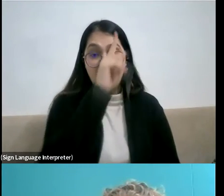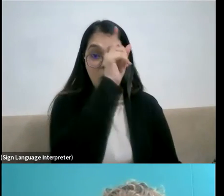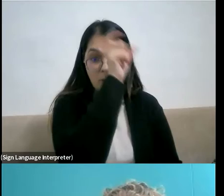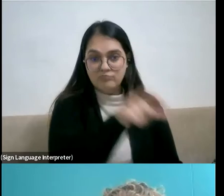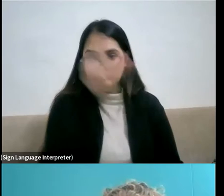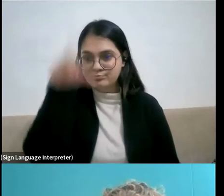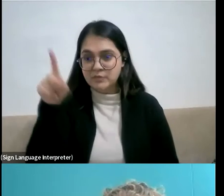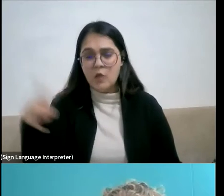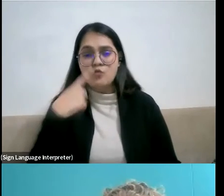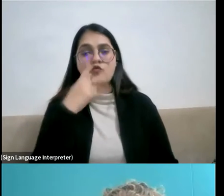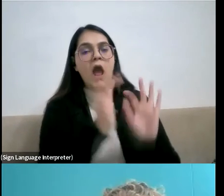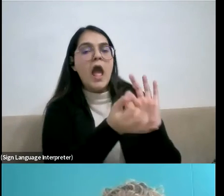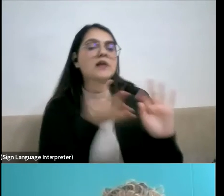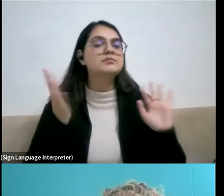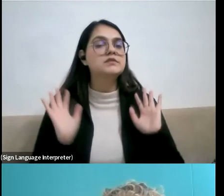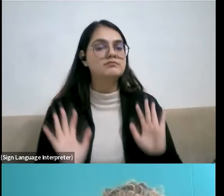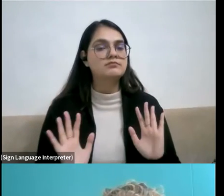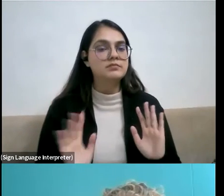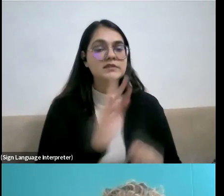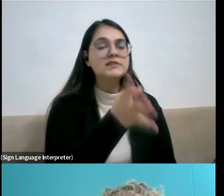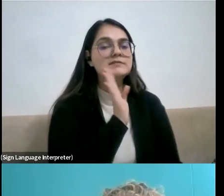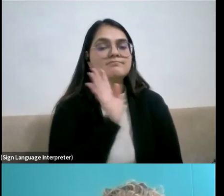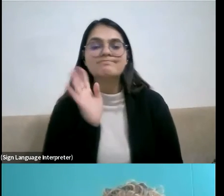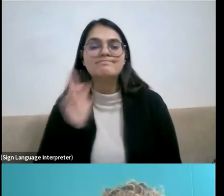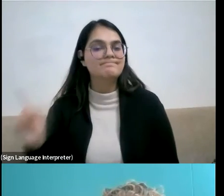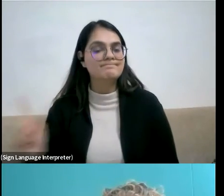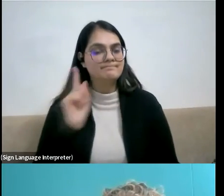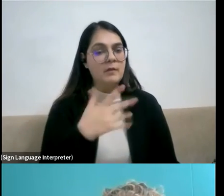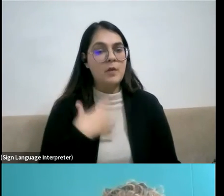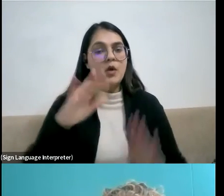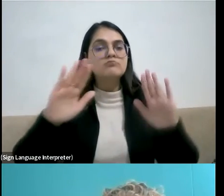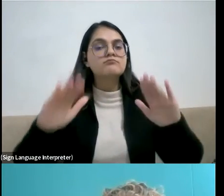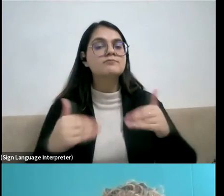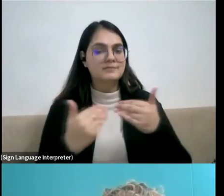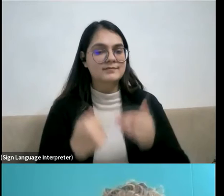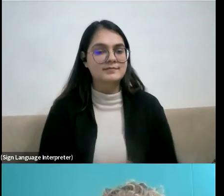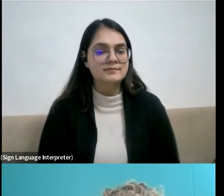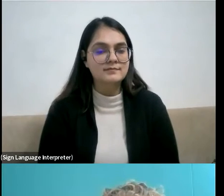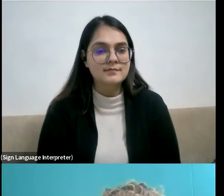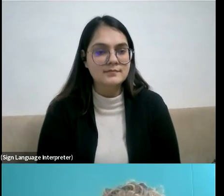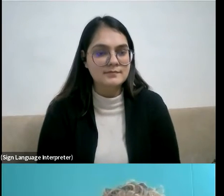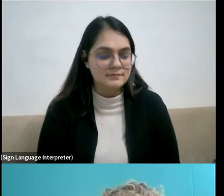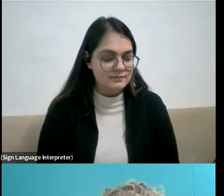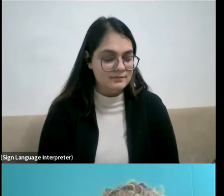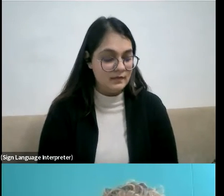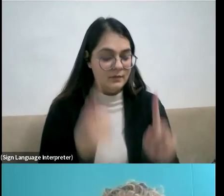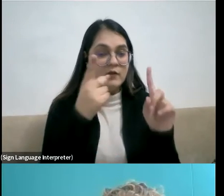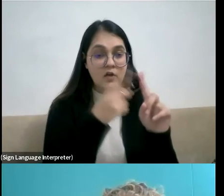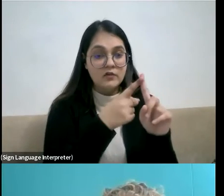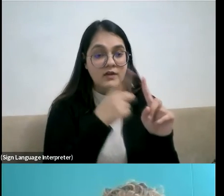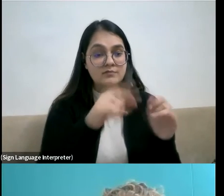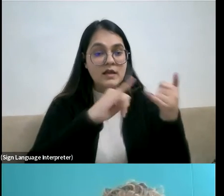an expert in their own right to speak on the subject, and I'm going to just briefly introduce them now. First, we have